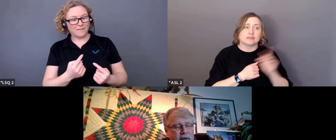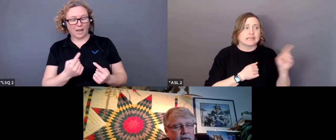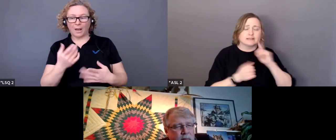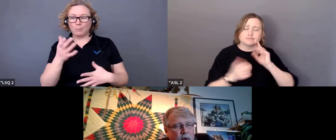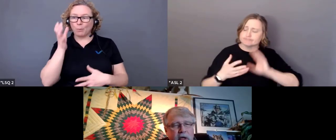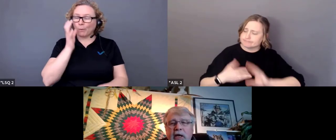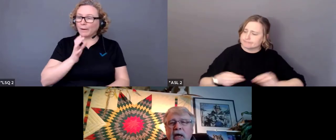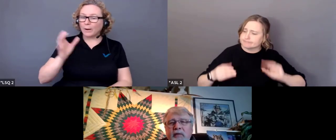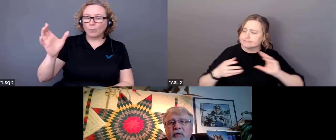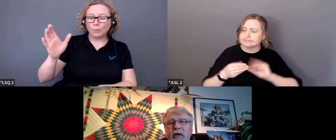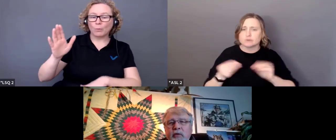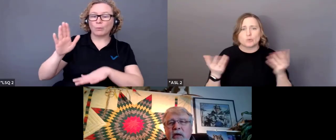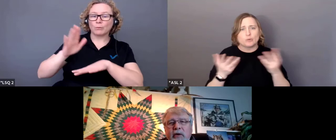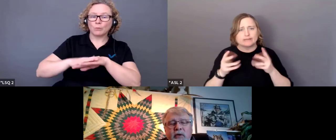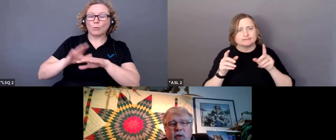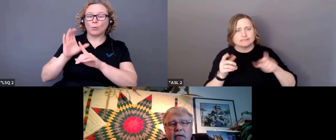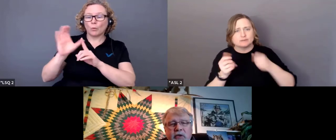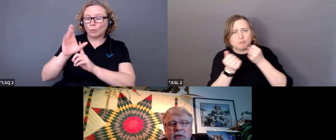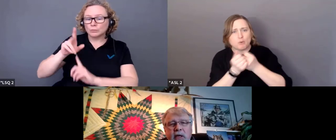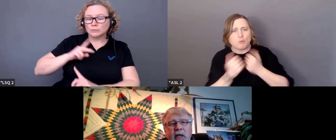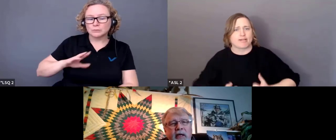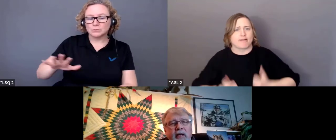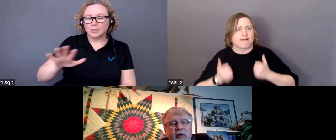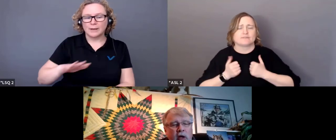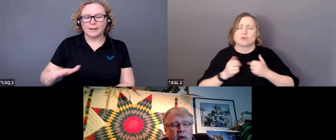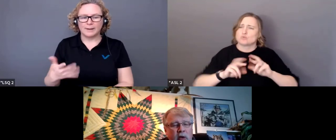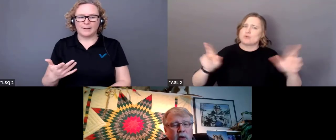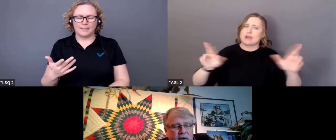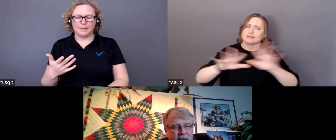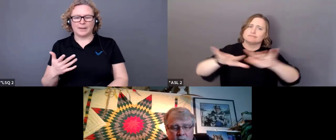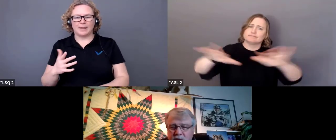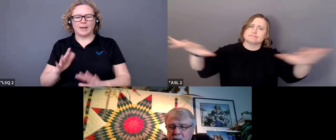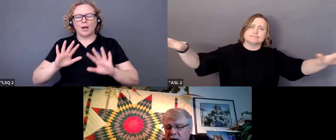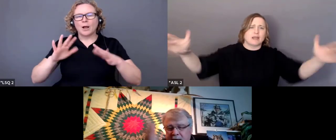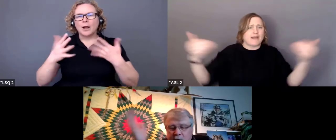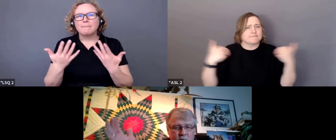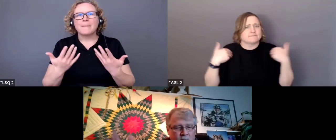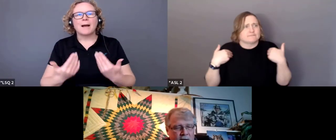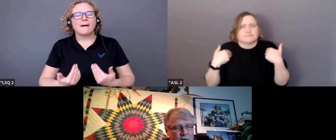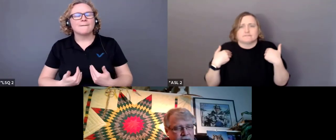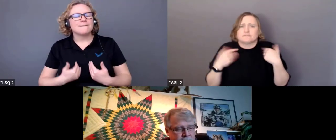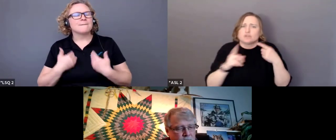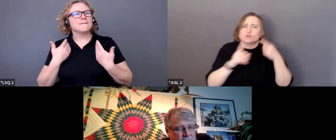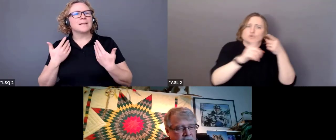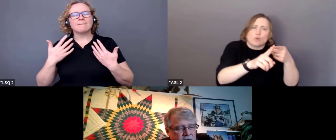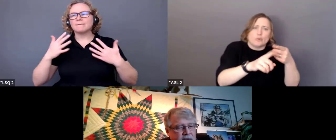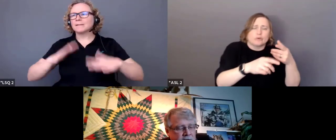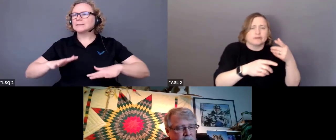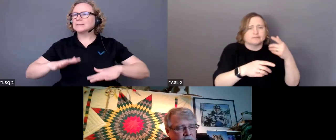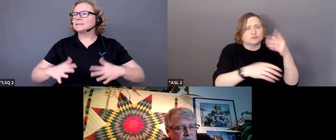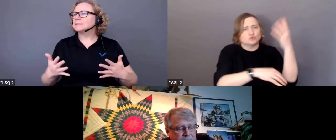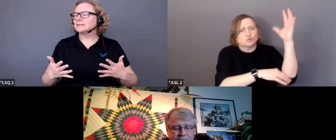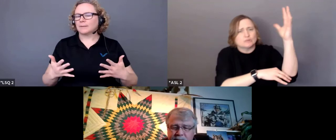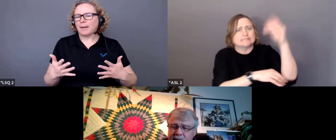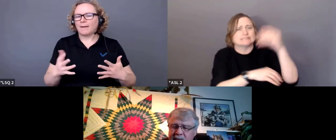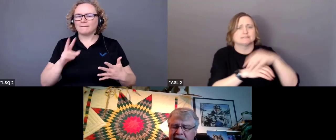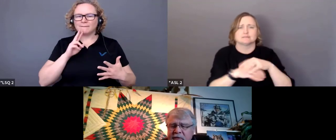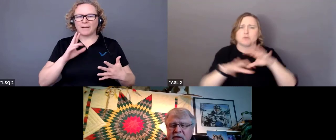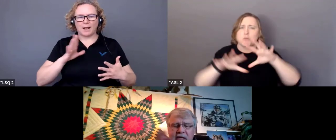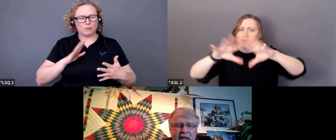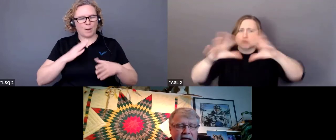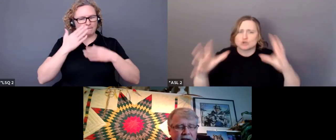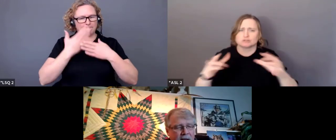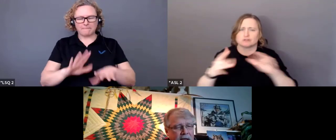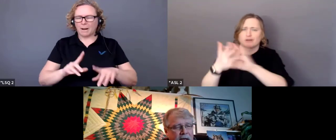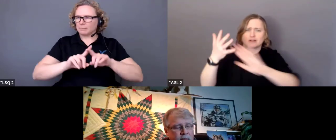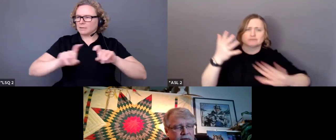need to support our lives is out there in creation. It's all around us. And he was pointing out the windows to the trees and to the bush. As